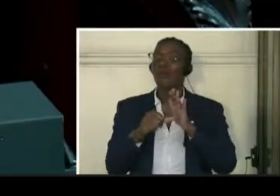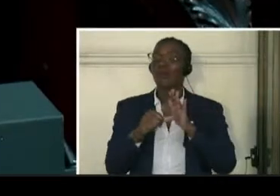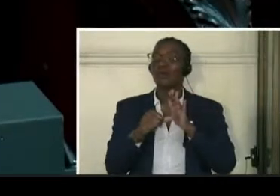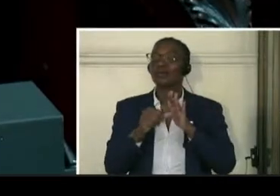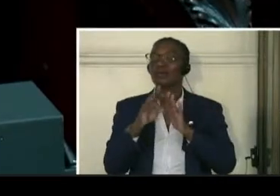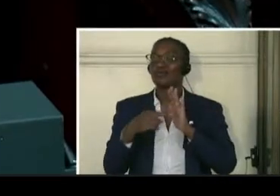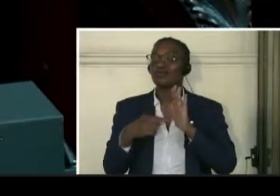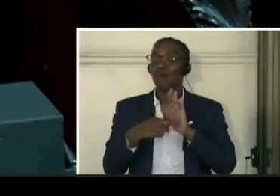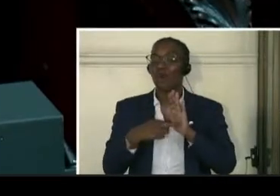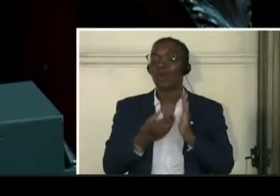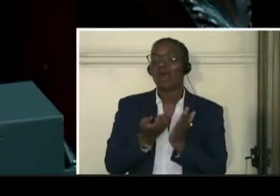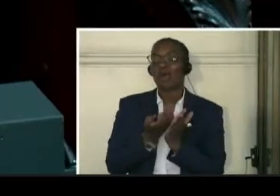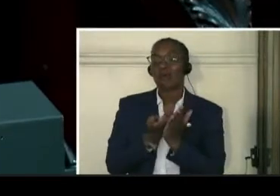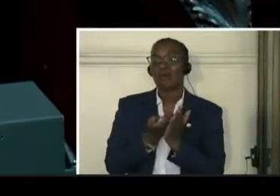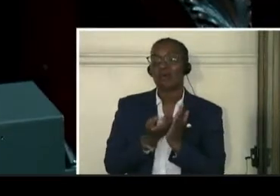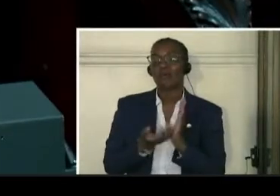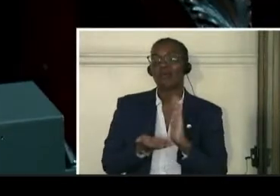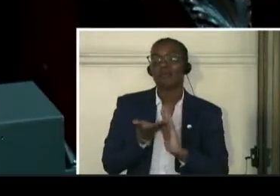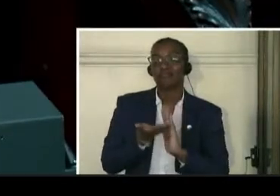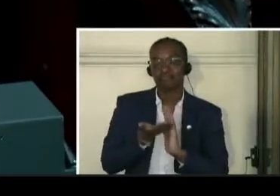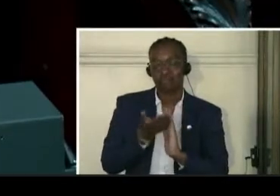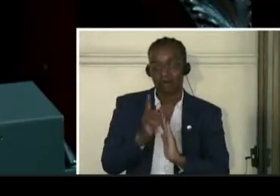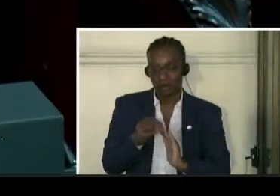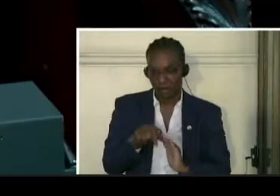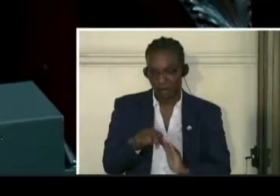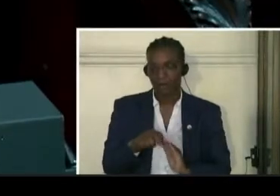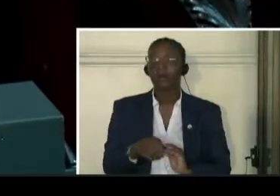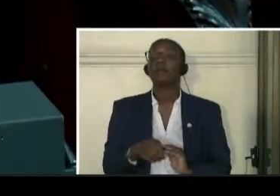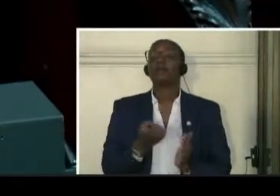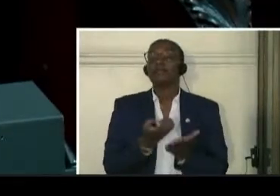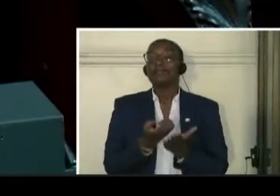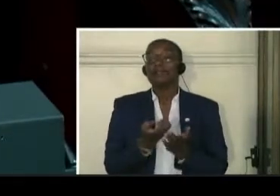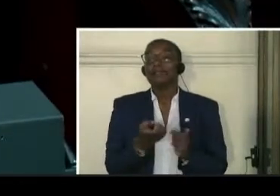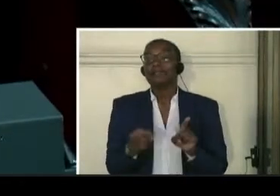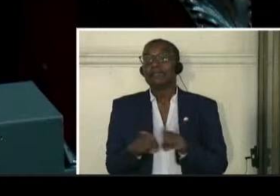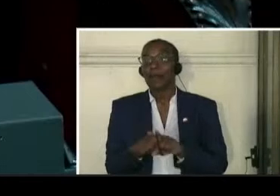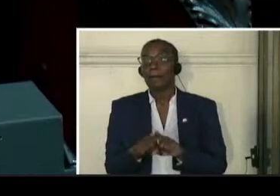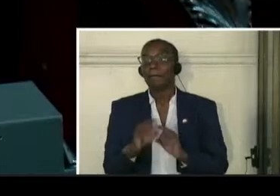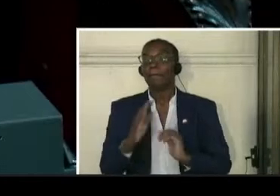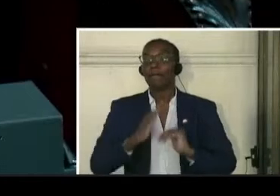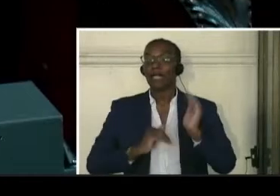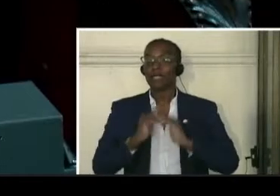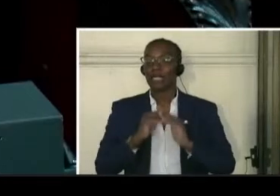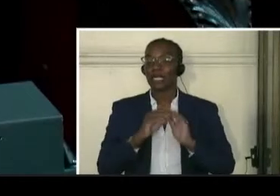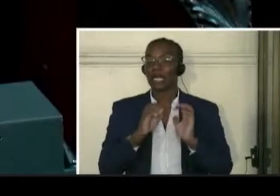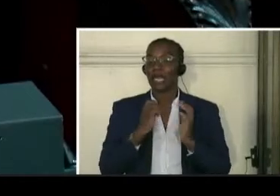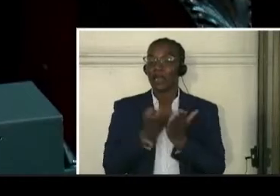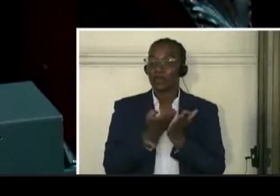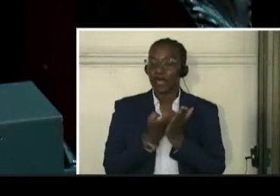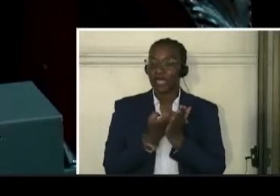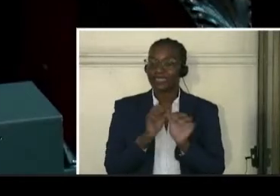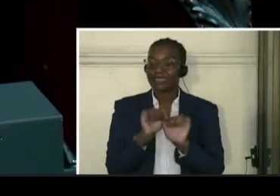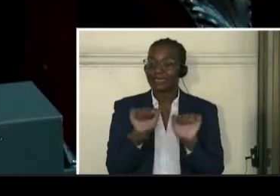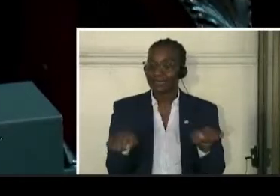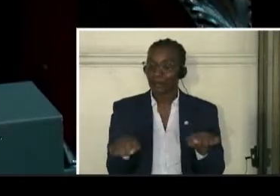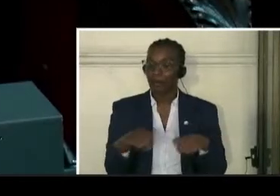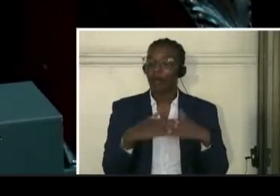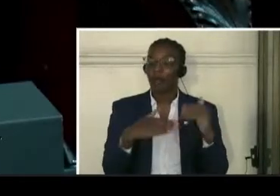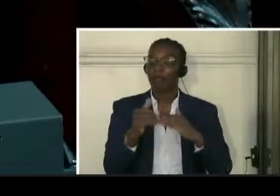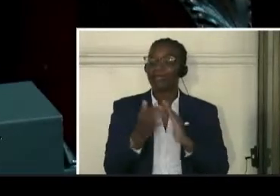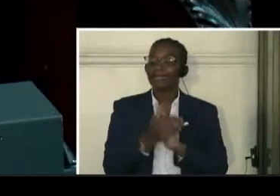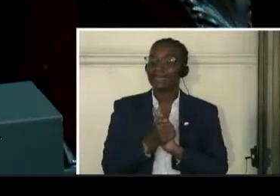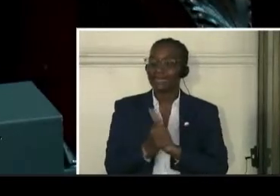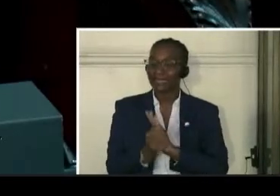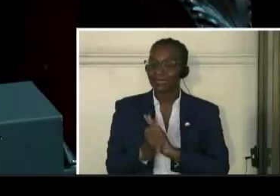driving the economy and the society, and building the education feeder system to produce developmental skills, technical